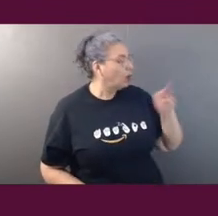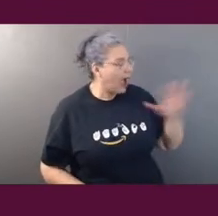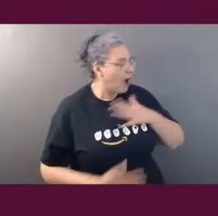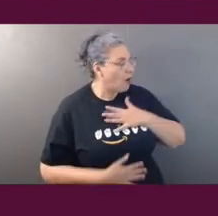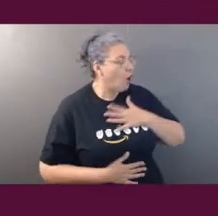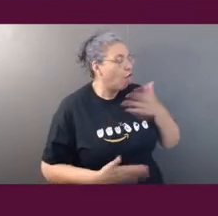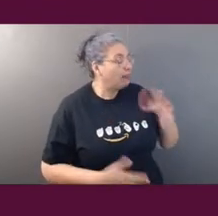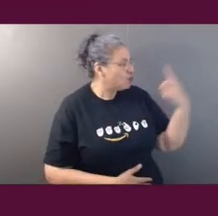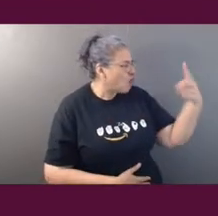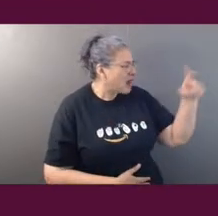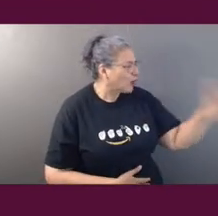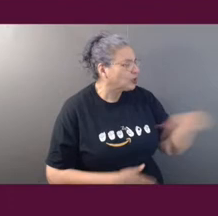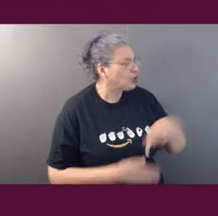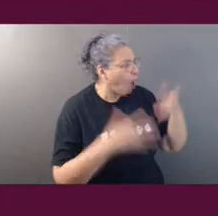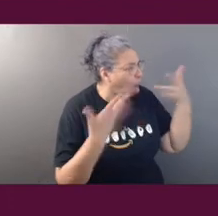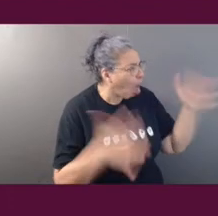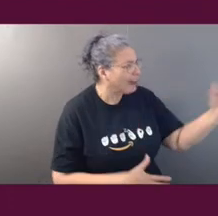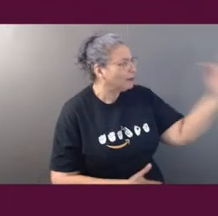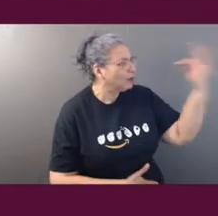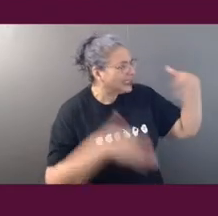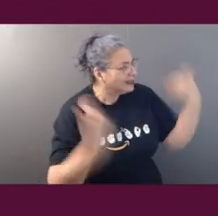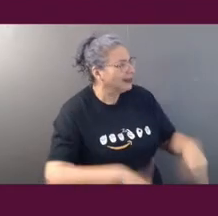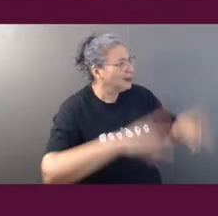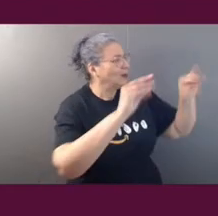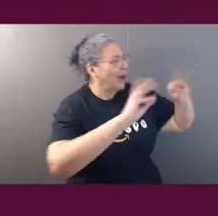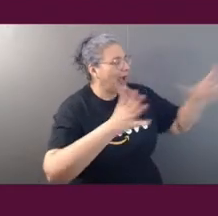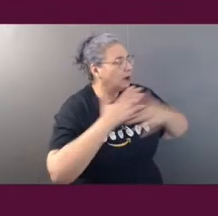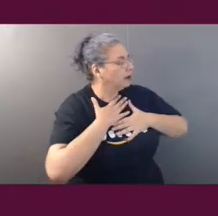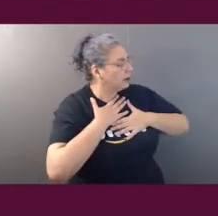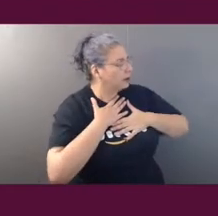You're already preaching. We are one question in.